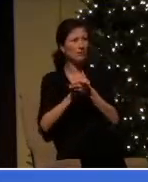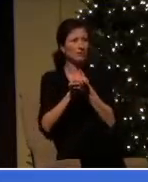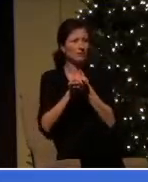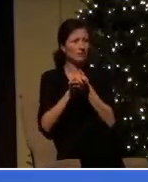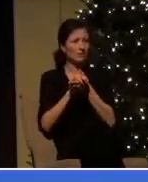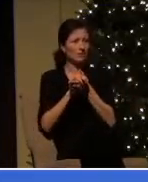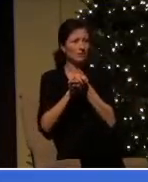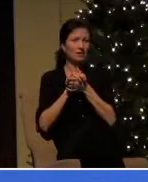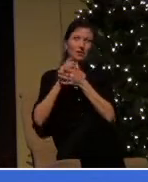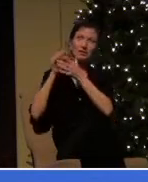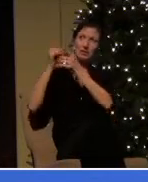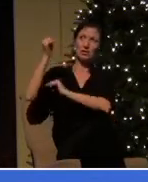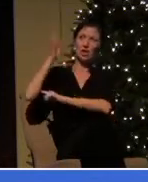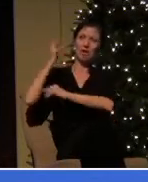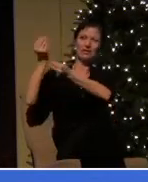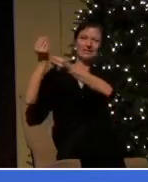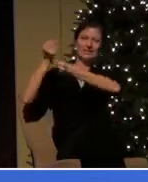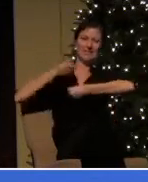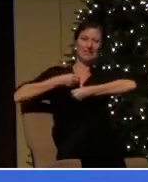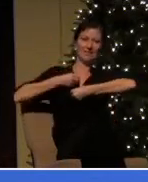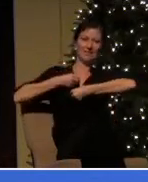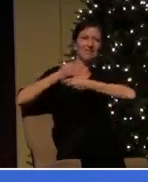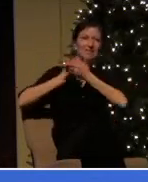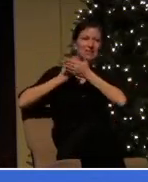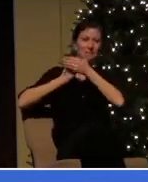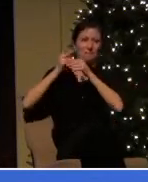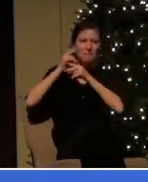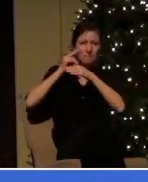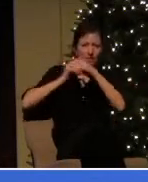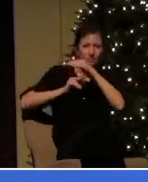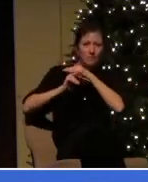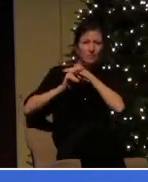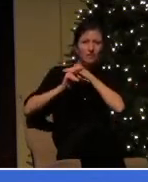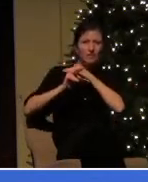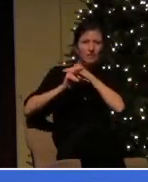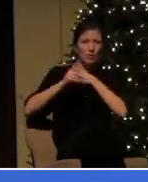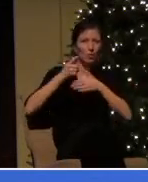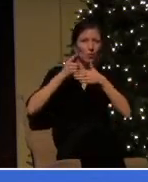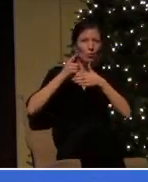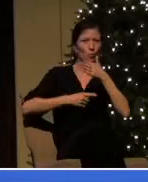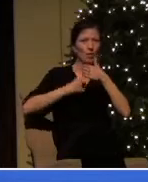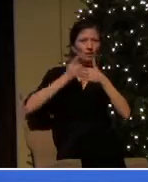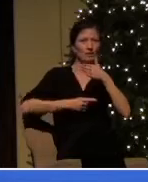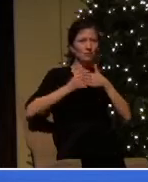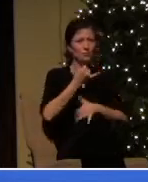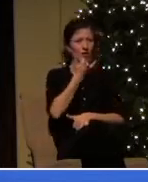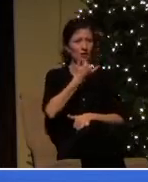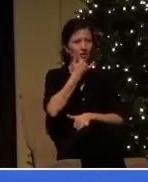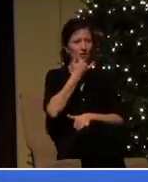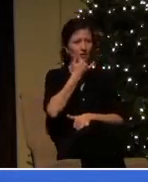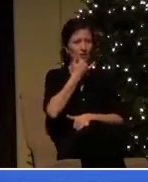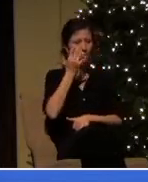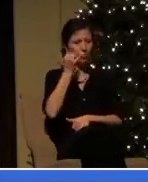people locked up in these deep places of their hearts. Why it is that they cannot love God with all of